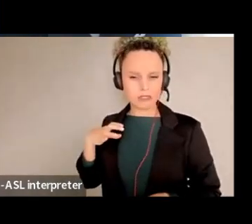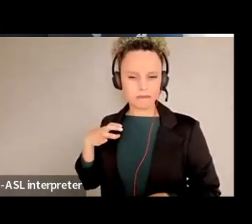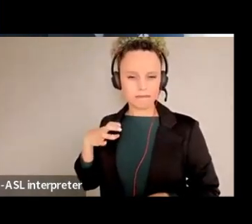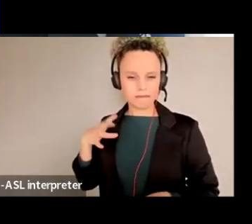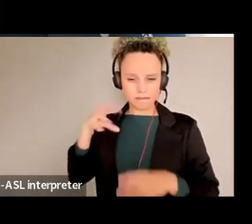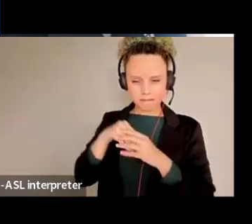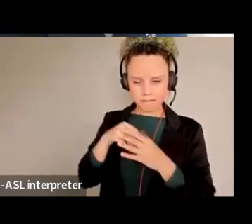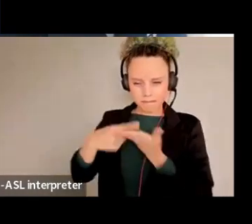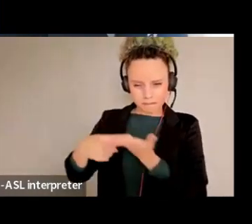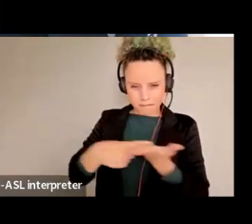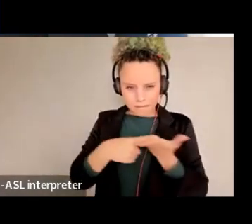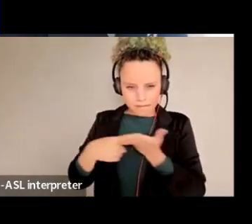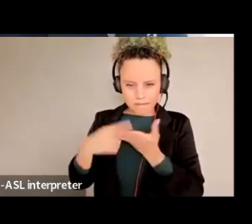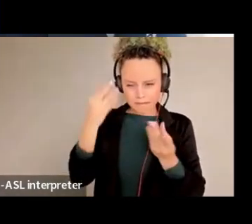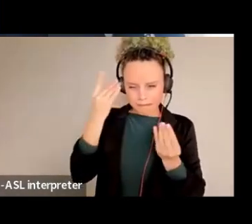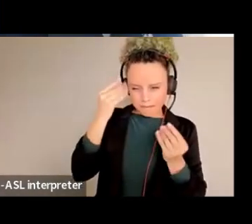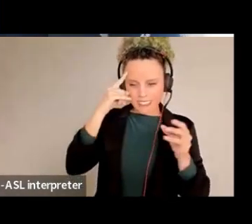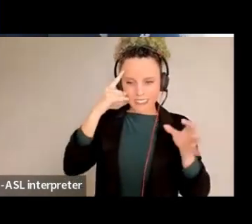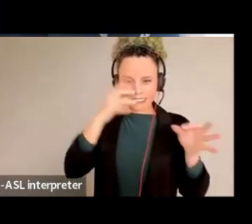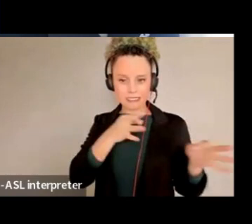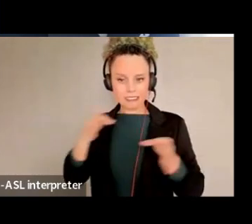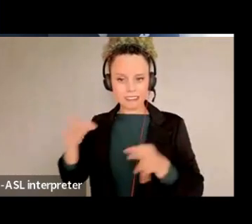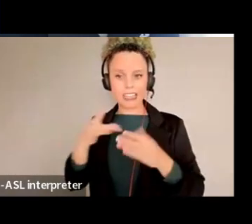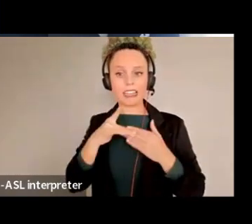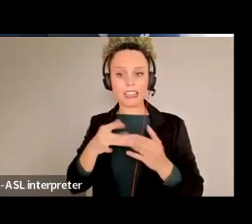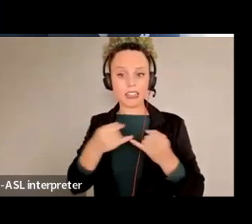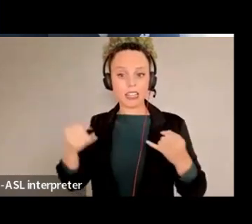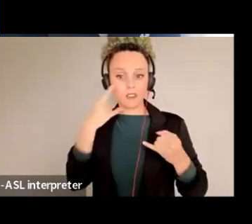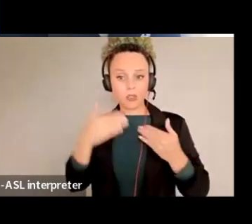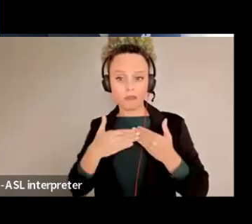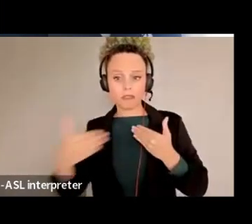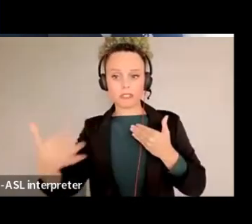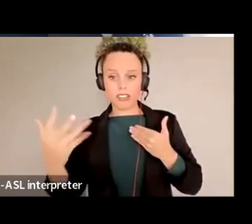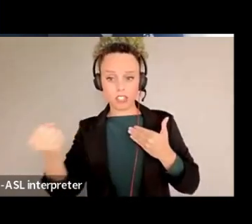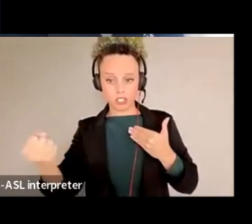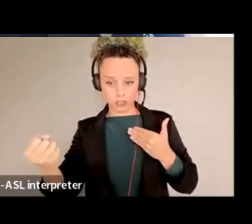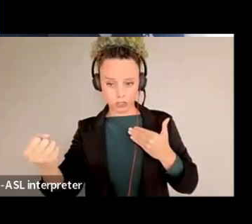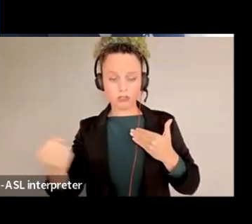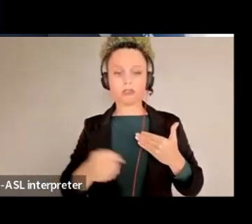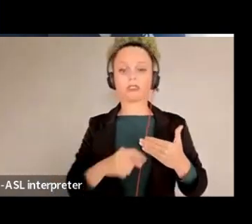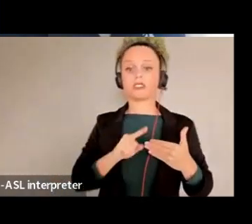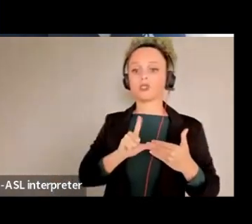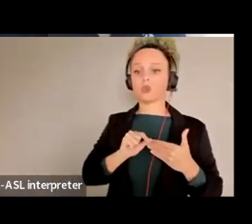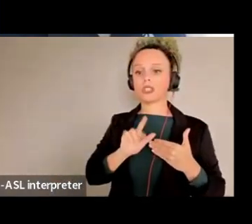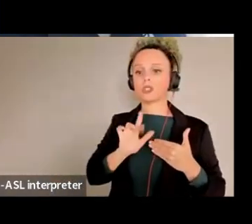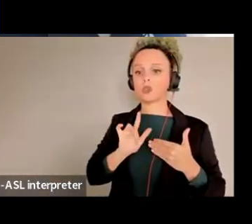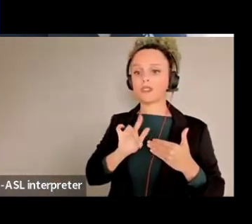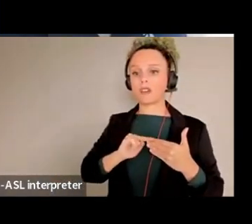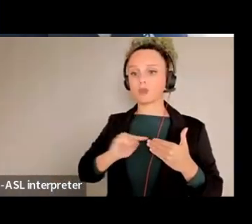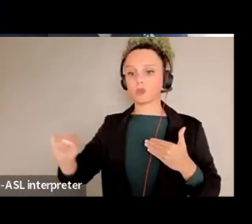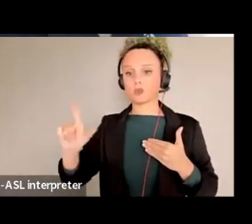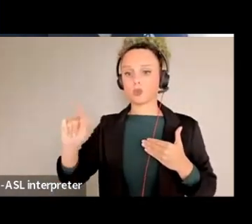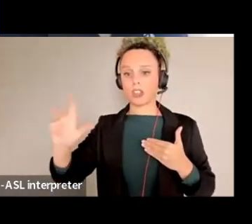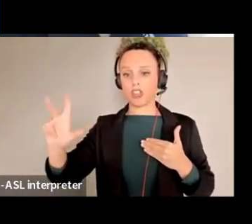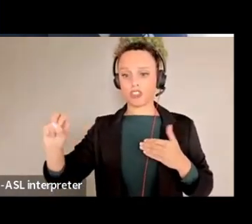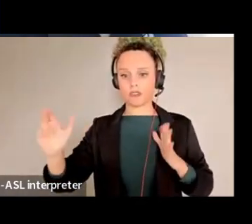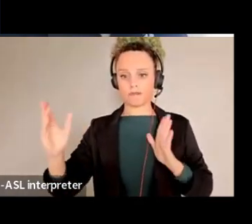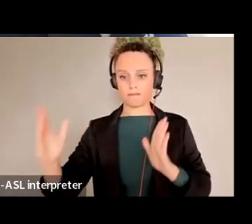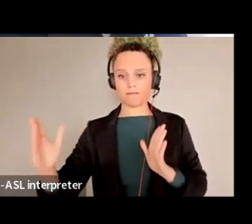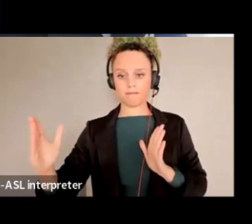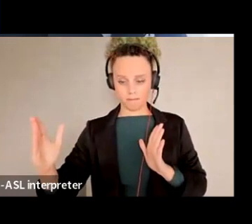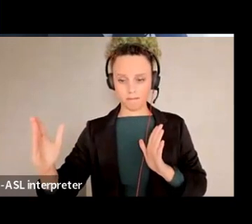serve on a dietary guideline advisory committee to help figure out what the guidelines are going to be